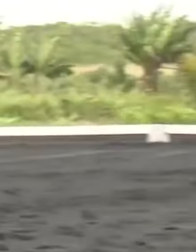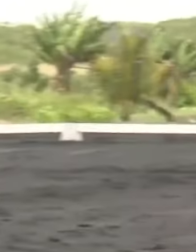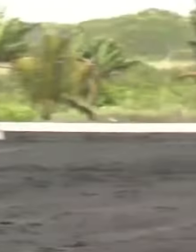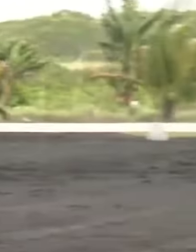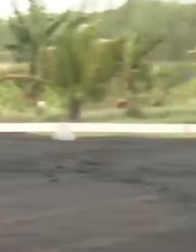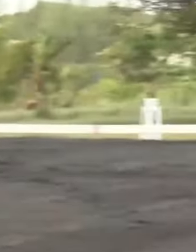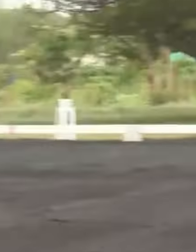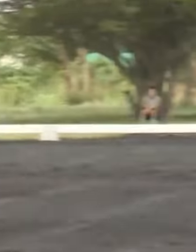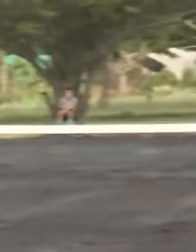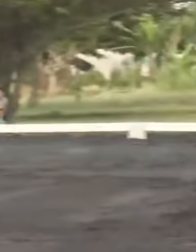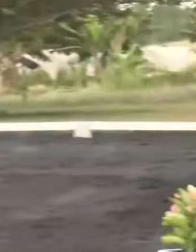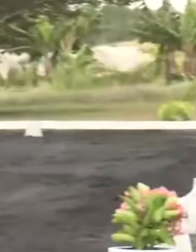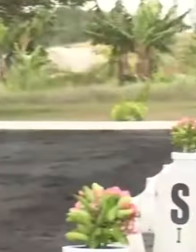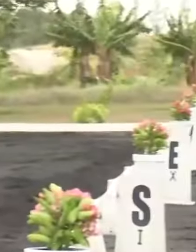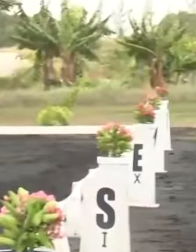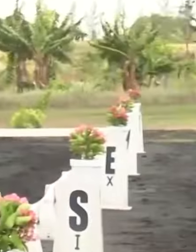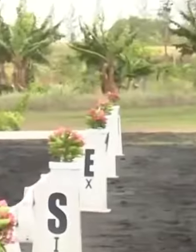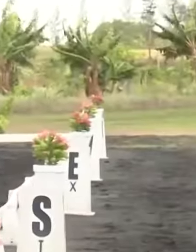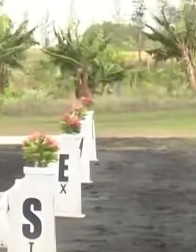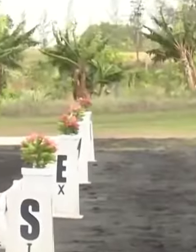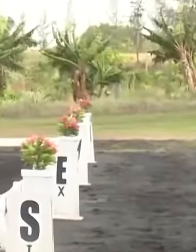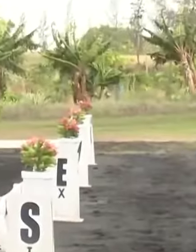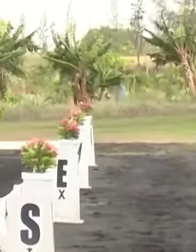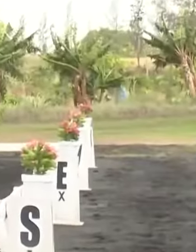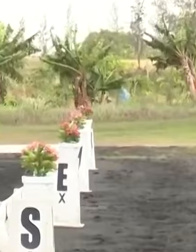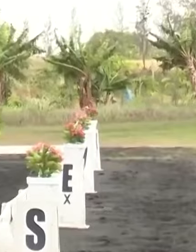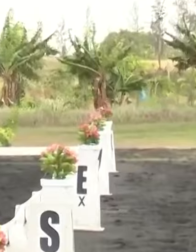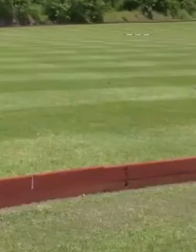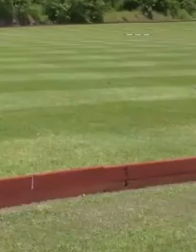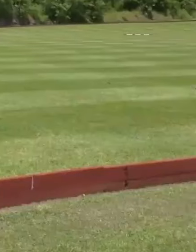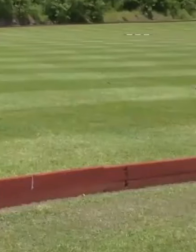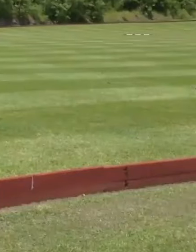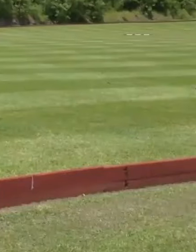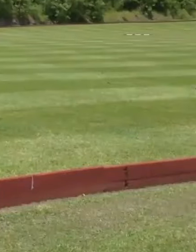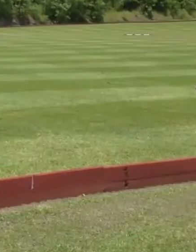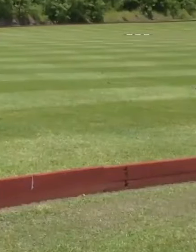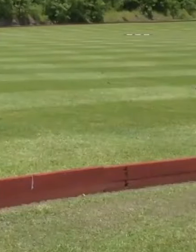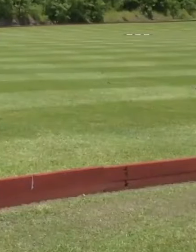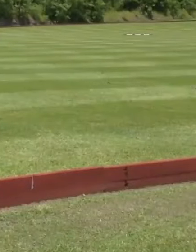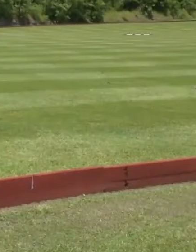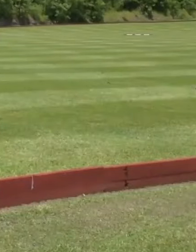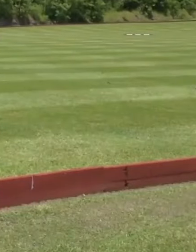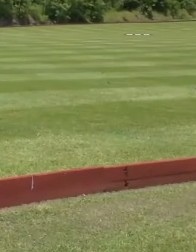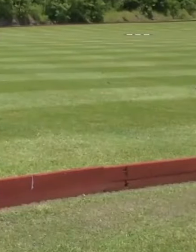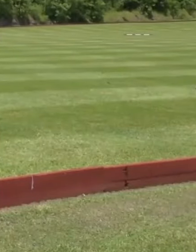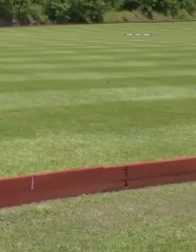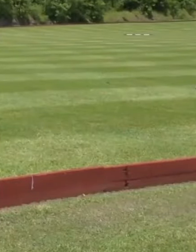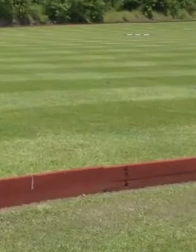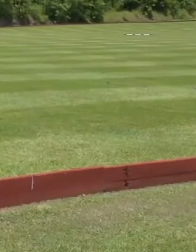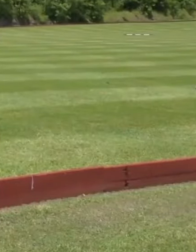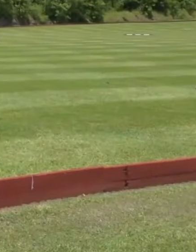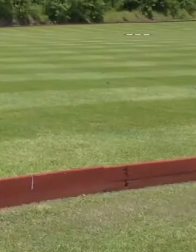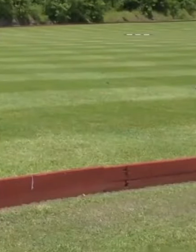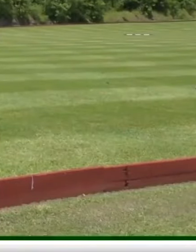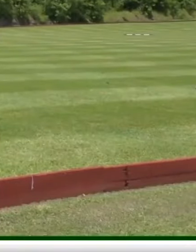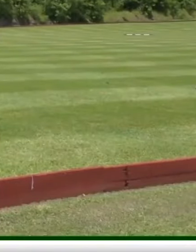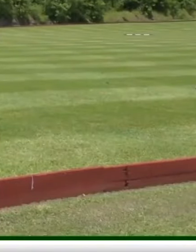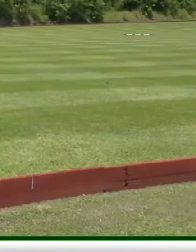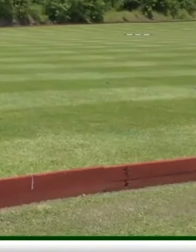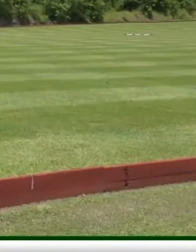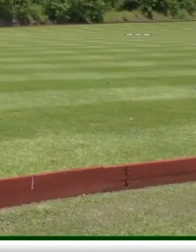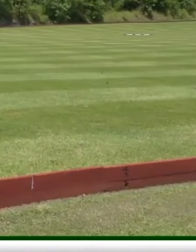could benefit from receiving a world ranking. We have a wide range of competitors, and we have some that